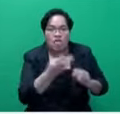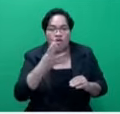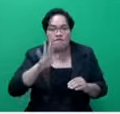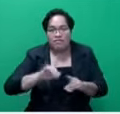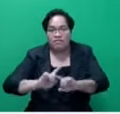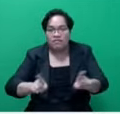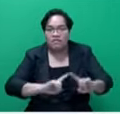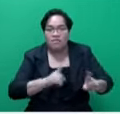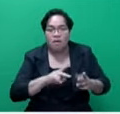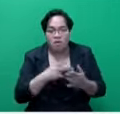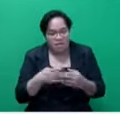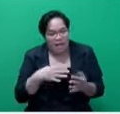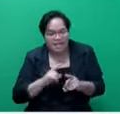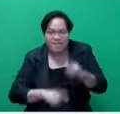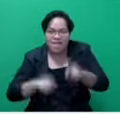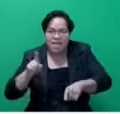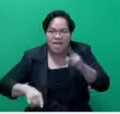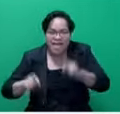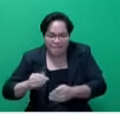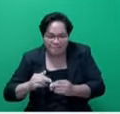which are now at different stages of development.